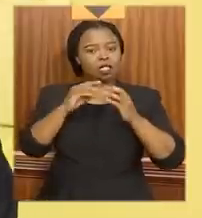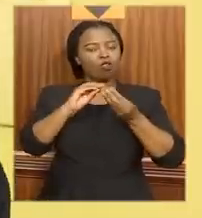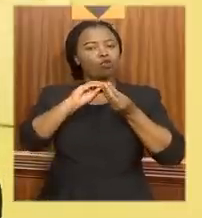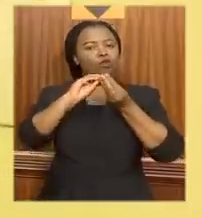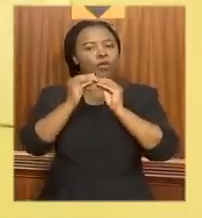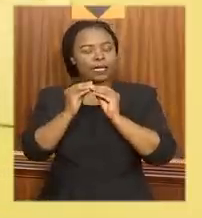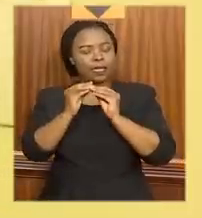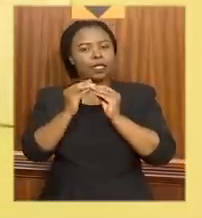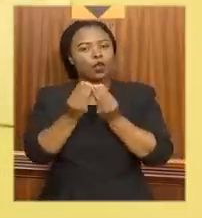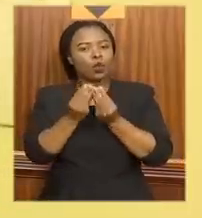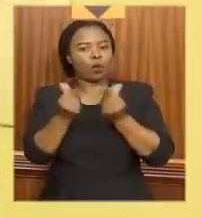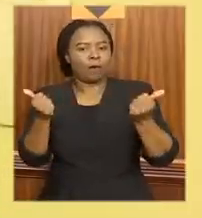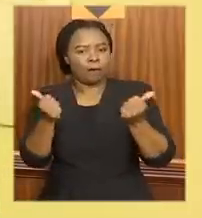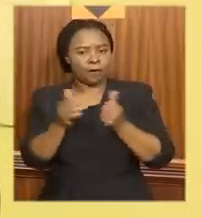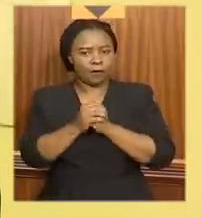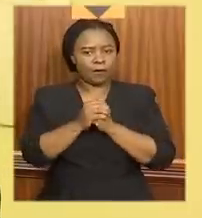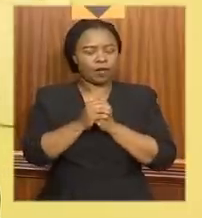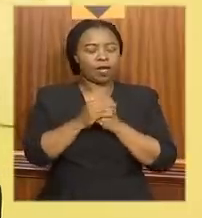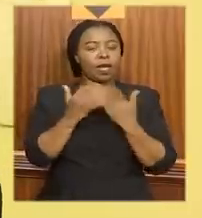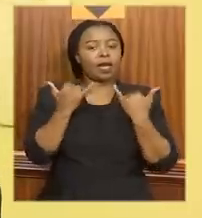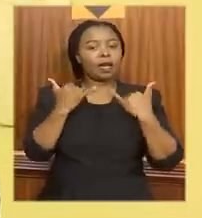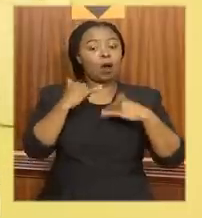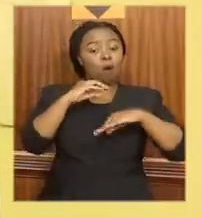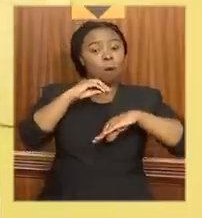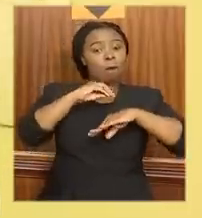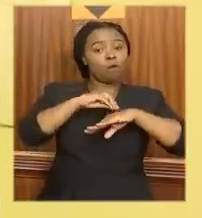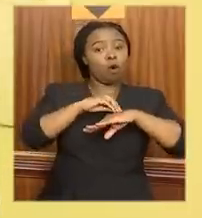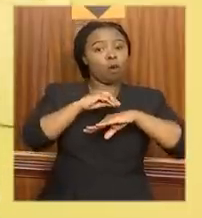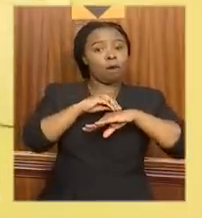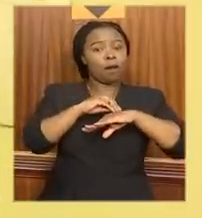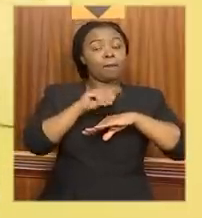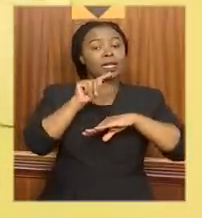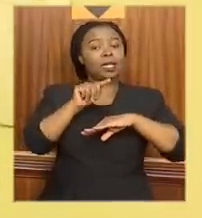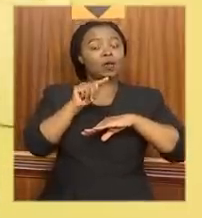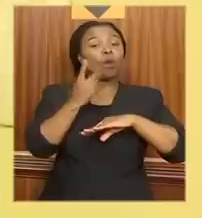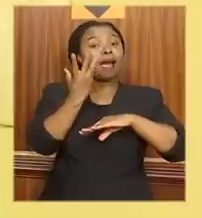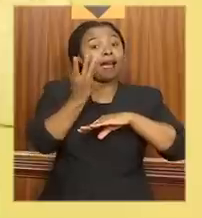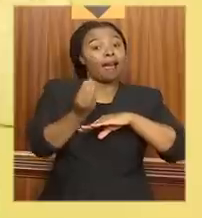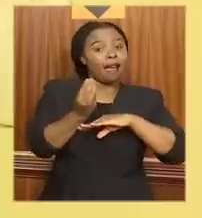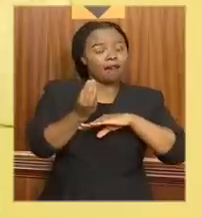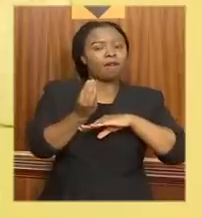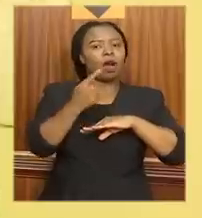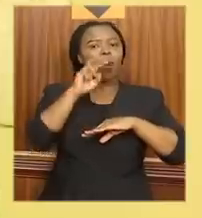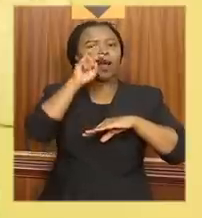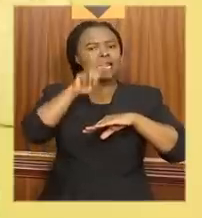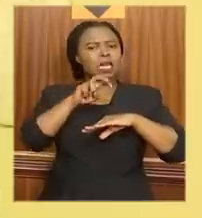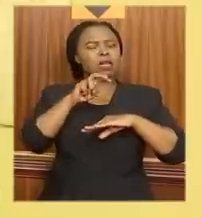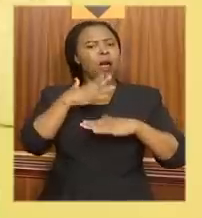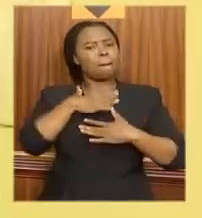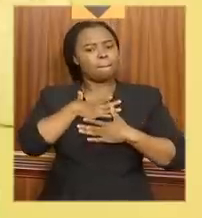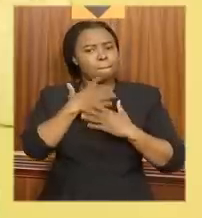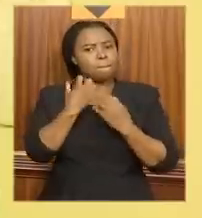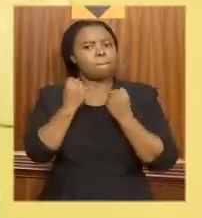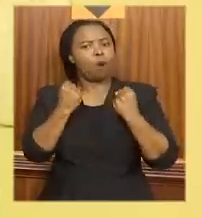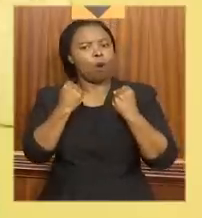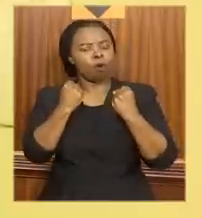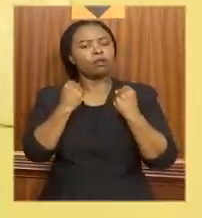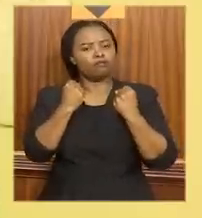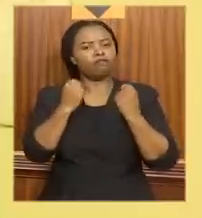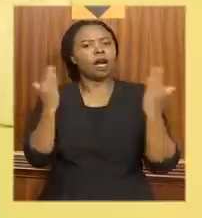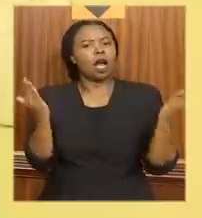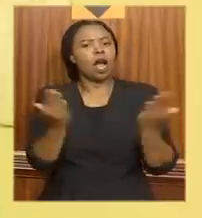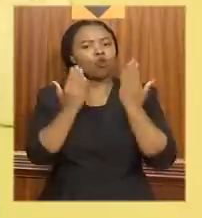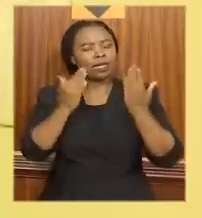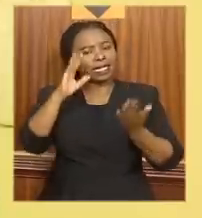The crisis that we are facing requires that we should take bold, courageous, and decisive action